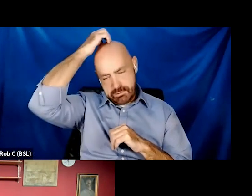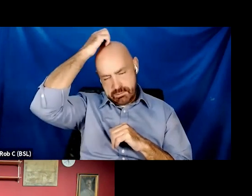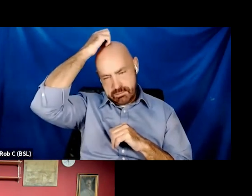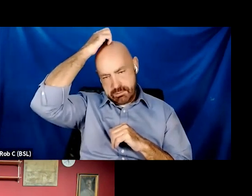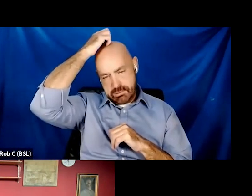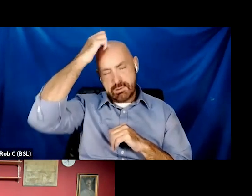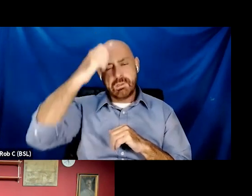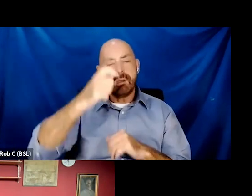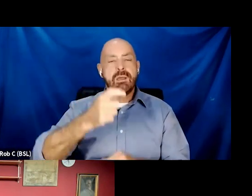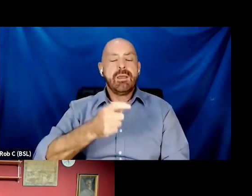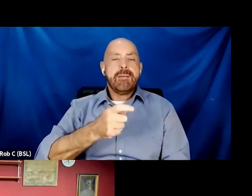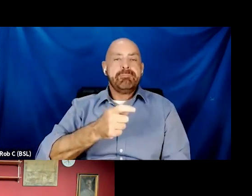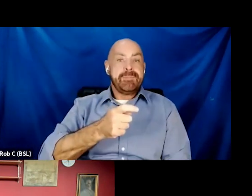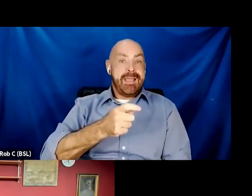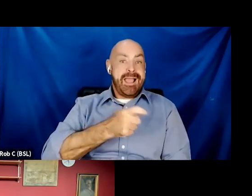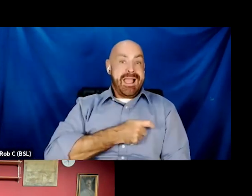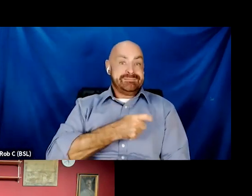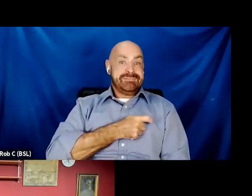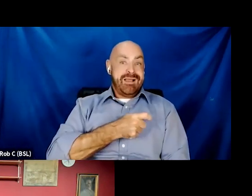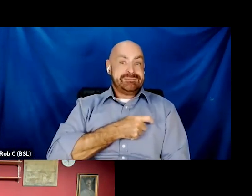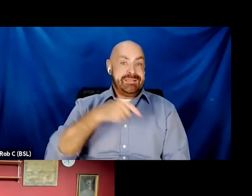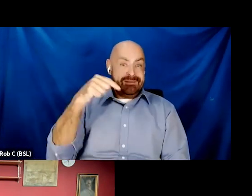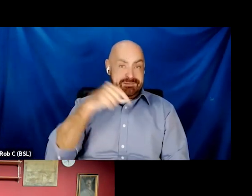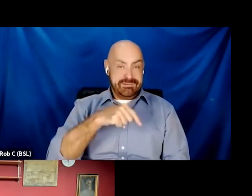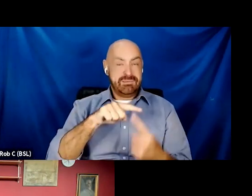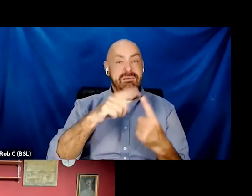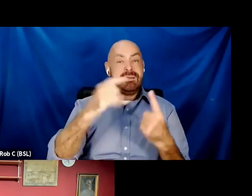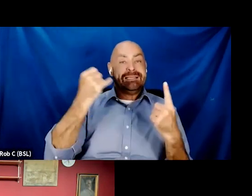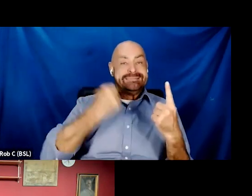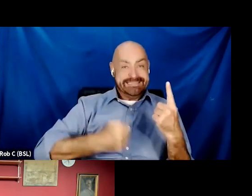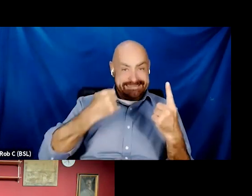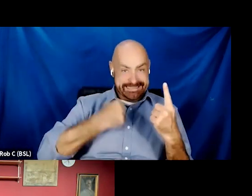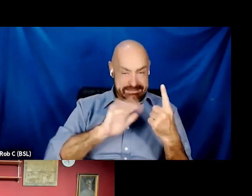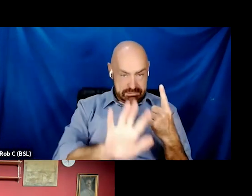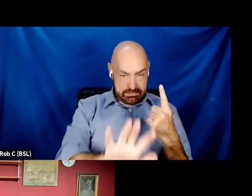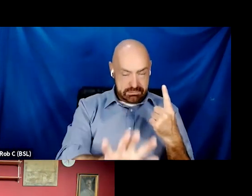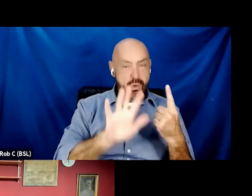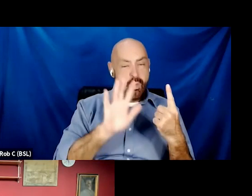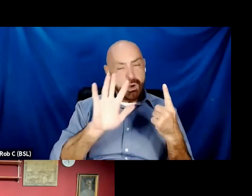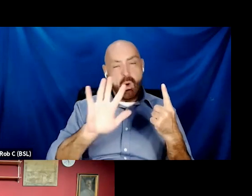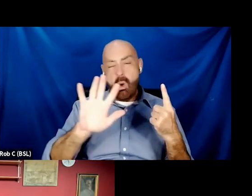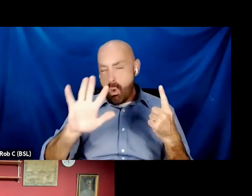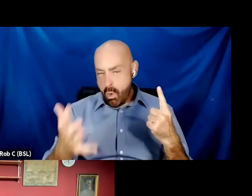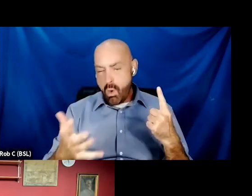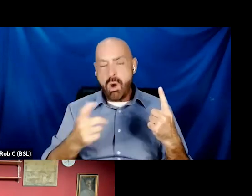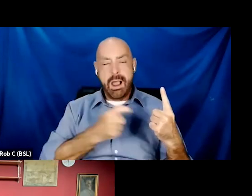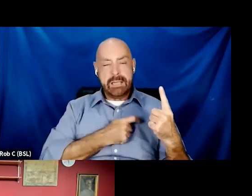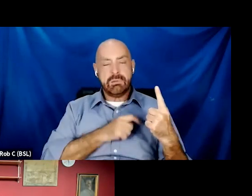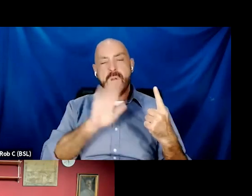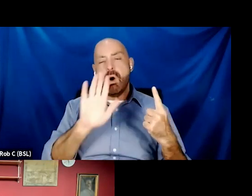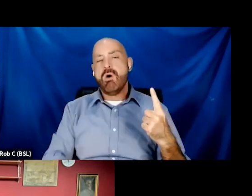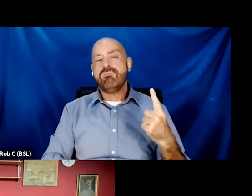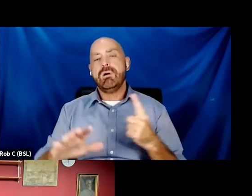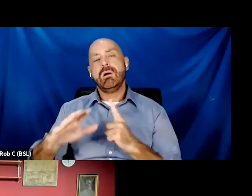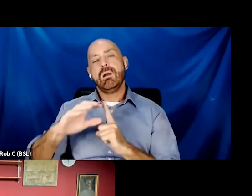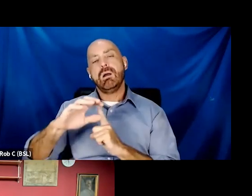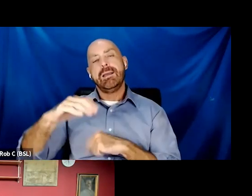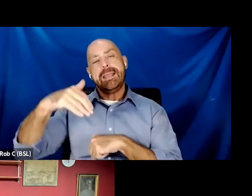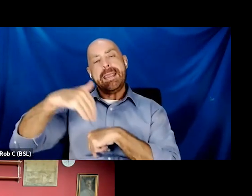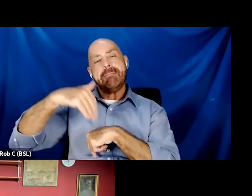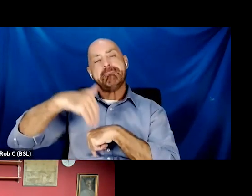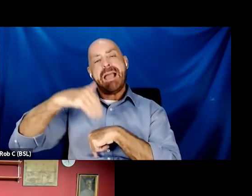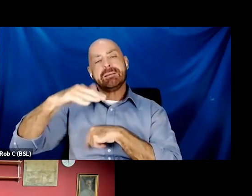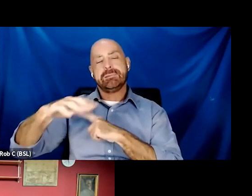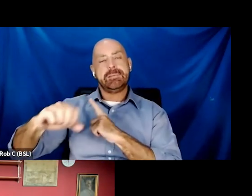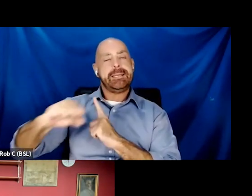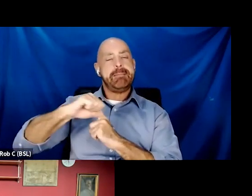disease or anxiety about the impact of the disease. And